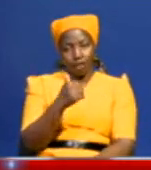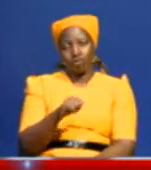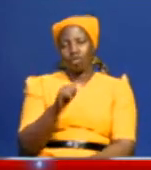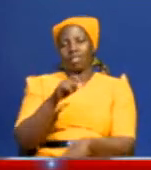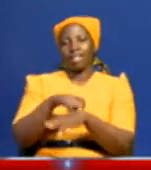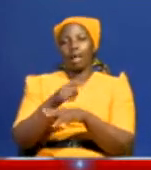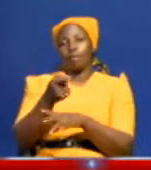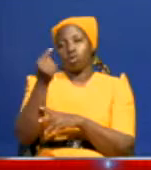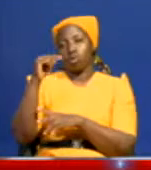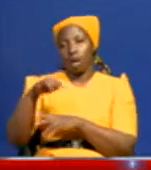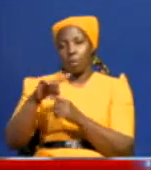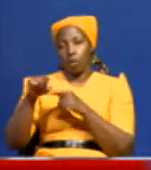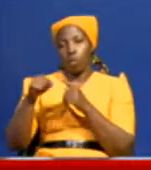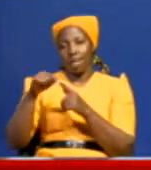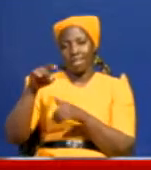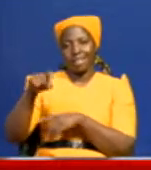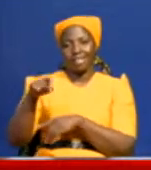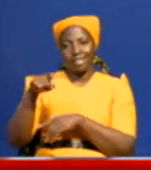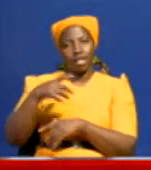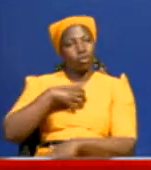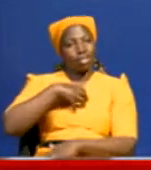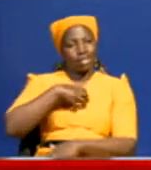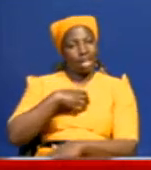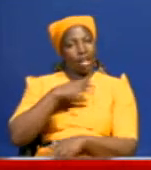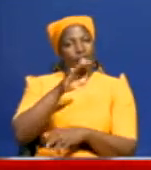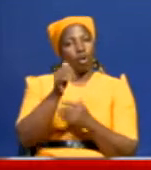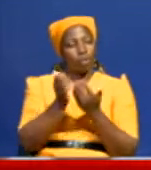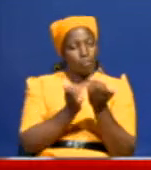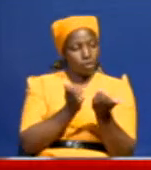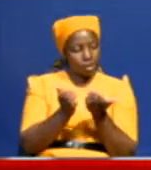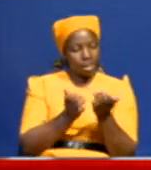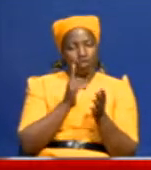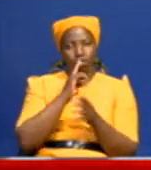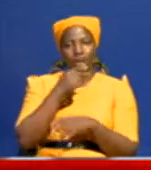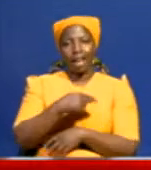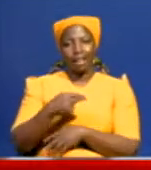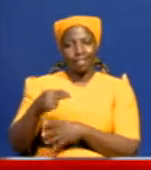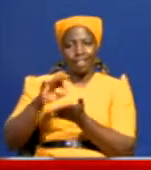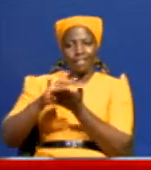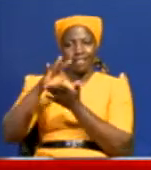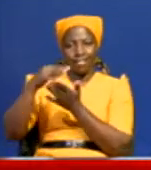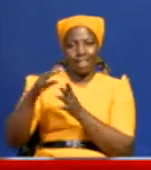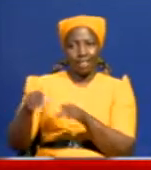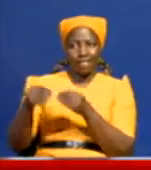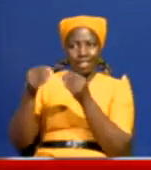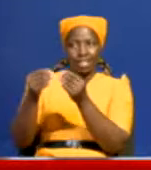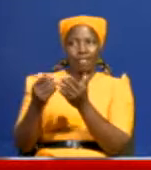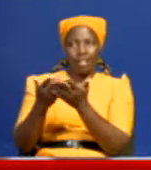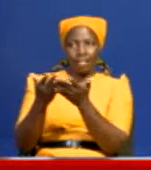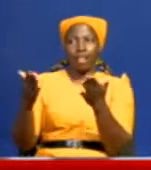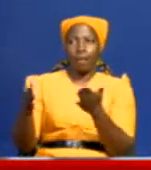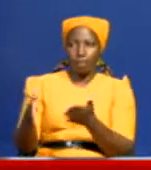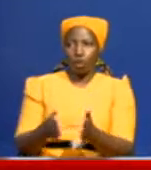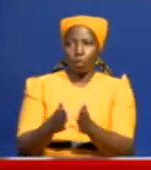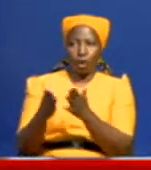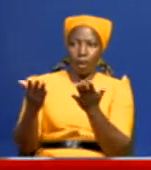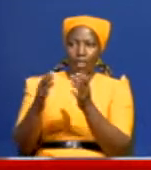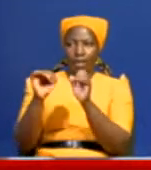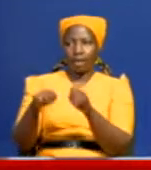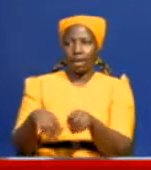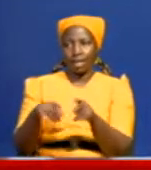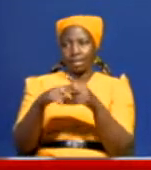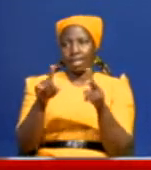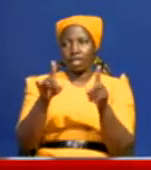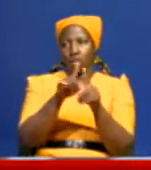they'll have to retire, I mean, even from business. Very so well. Hustler Fund has provided them mm-hmm. with an opportunity where they can start